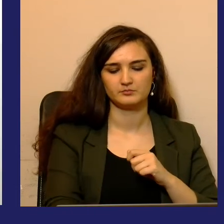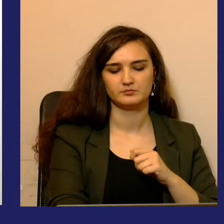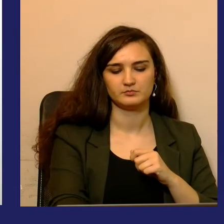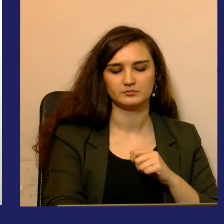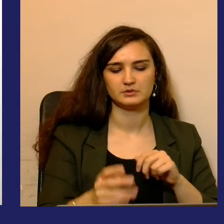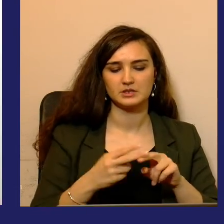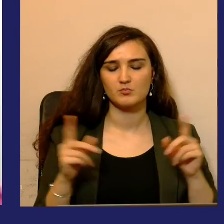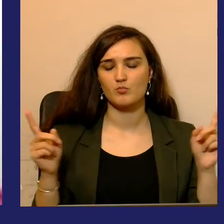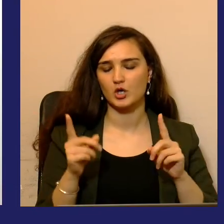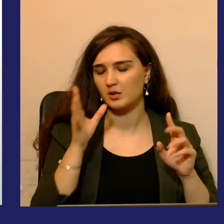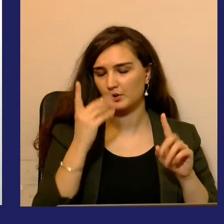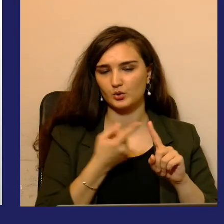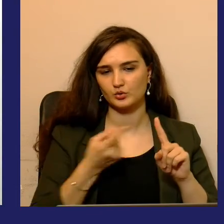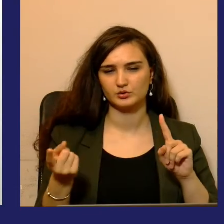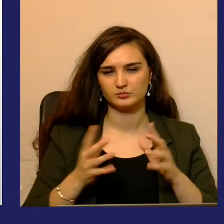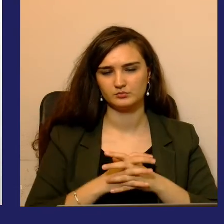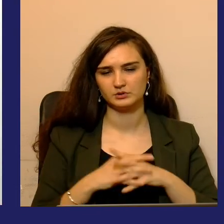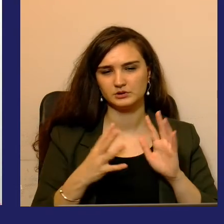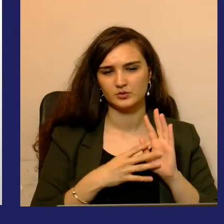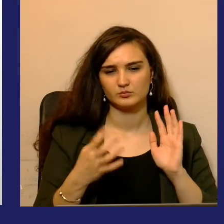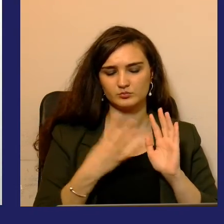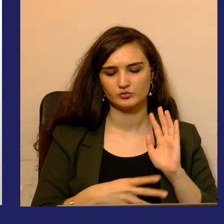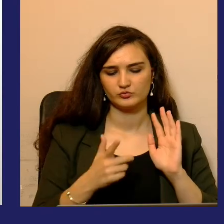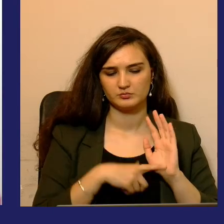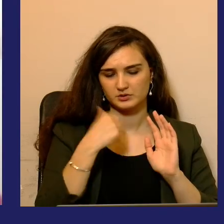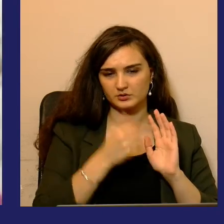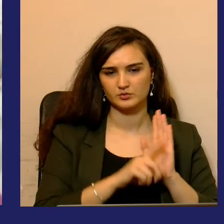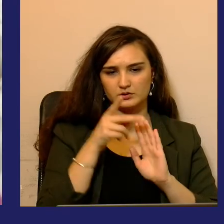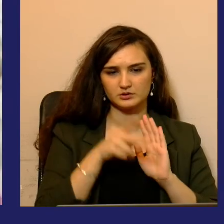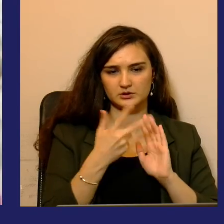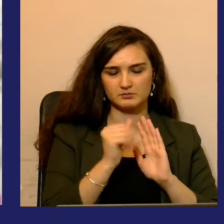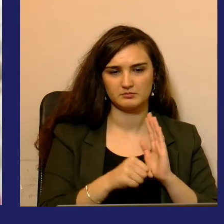time from probably 1997 to 2003,